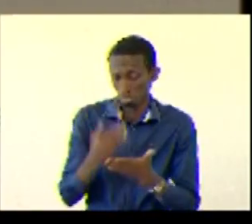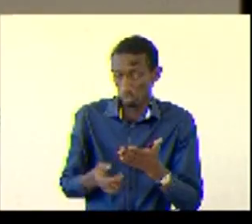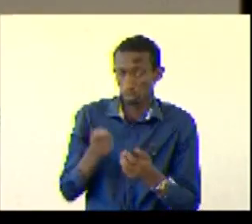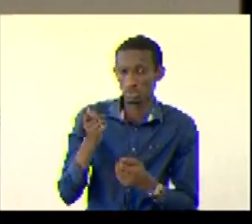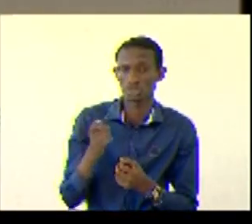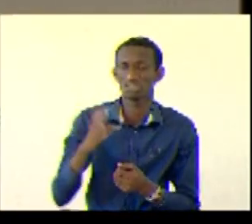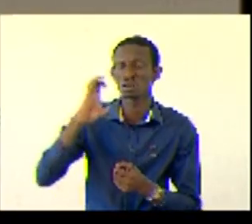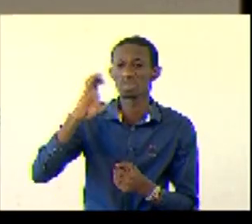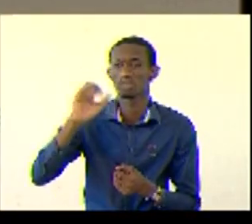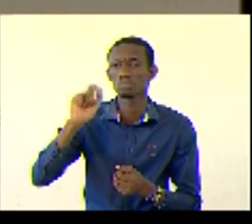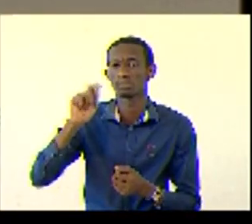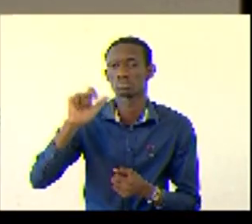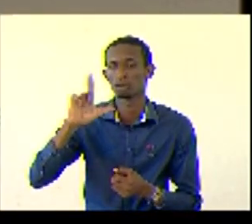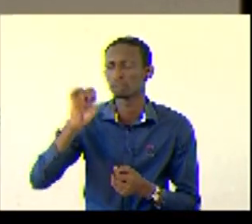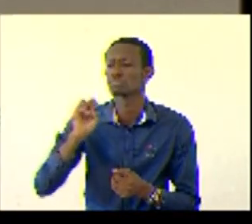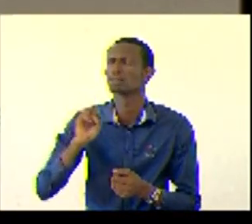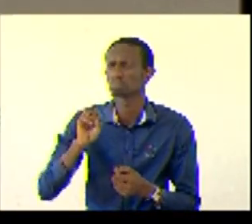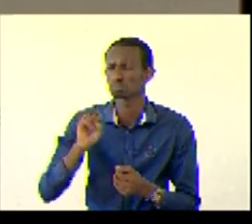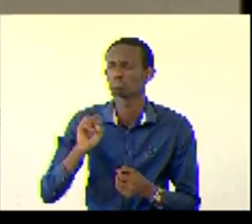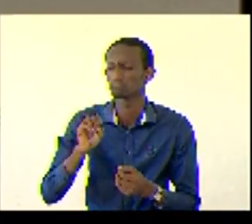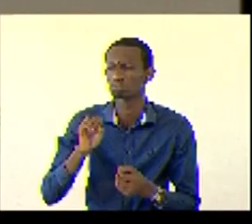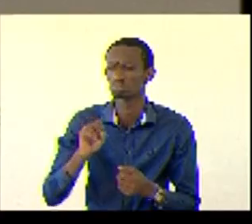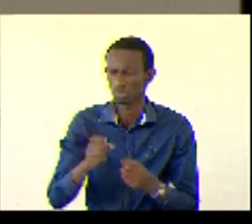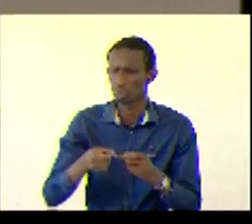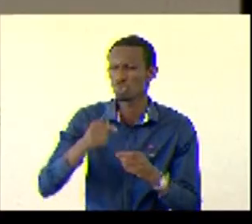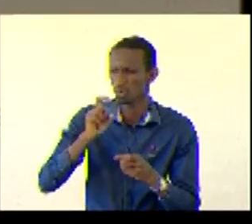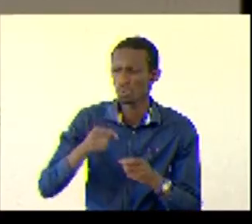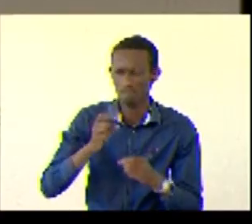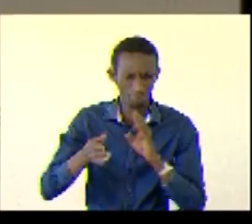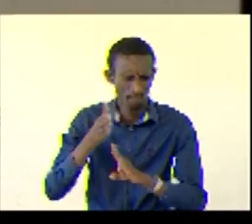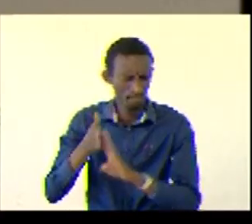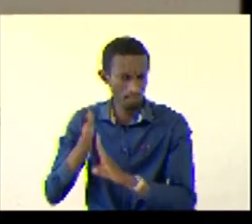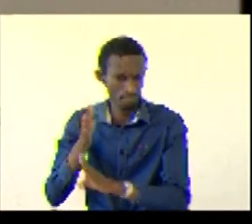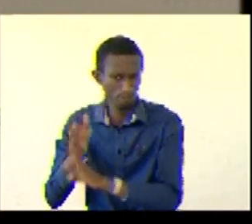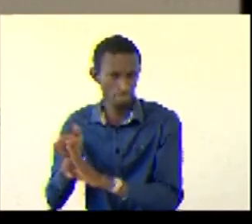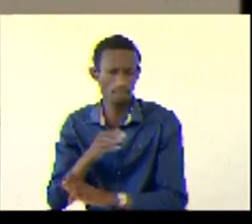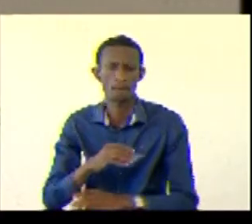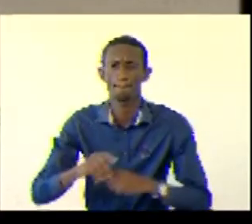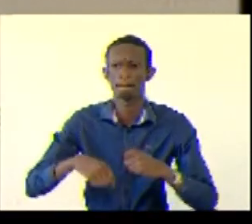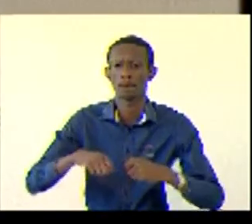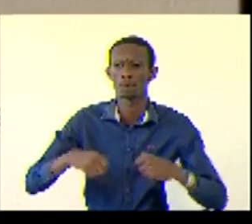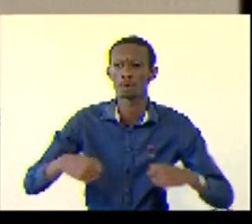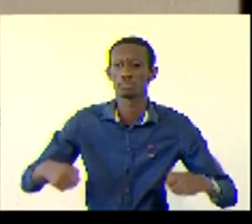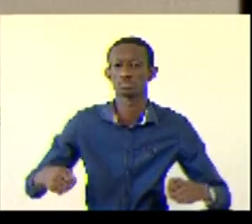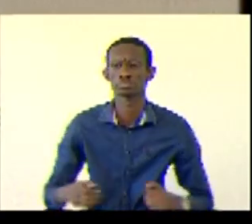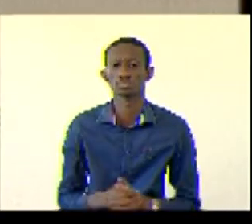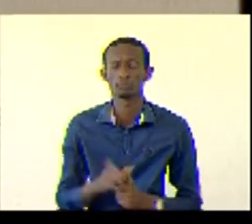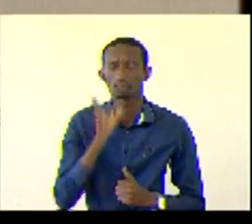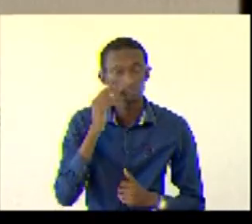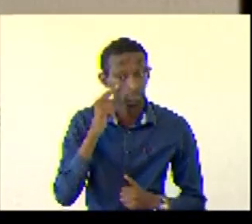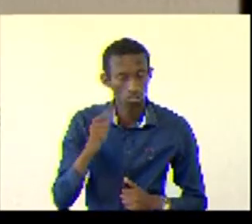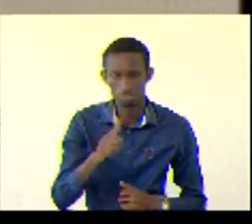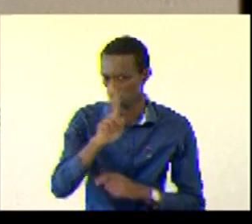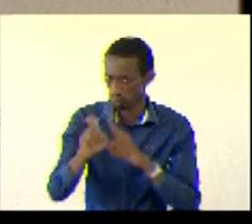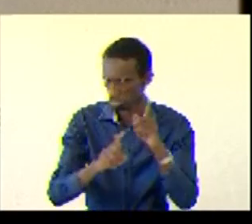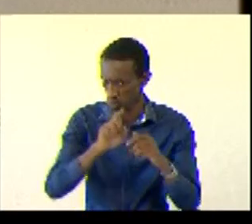catalysts increase the speed of the reaction. So we'll just go to the next question, which is